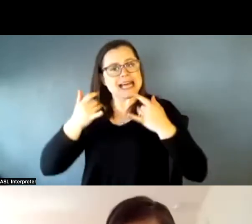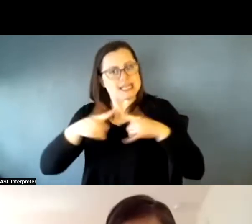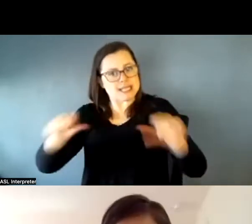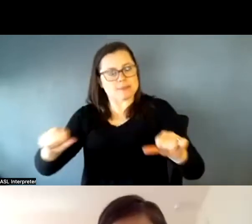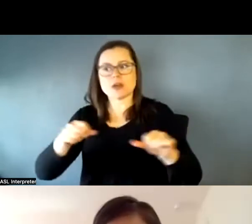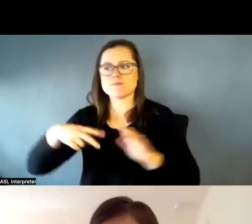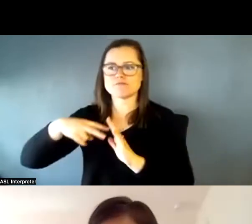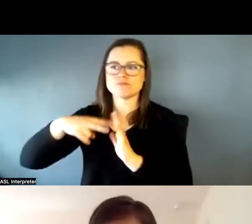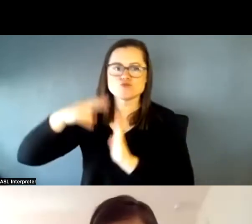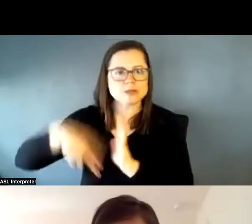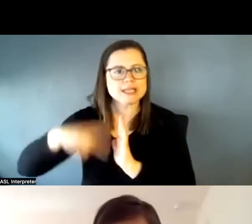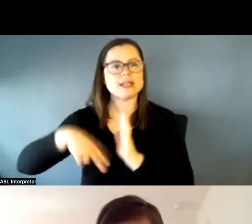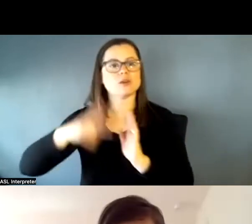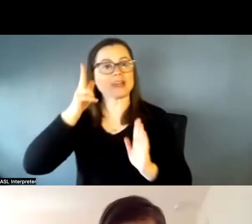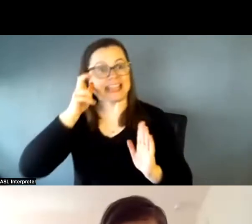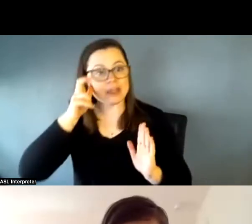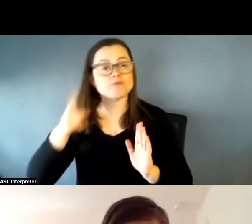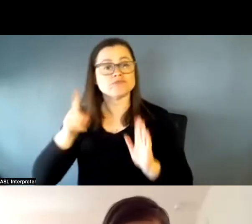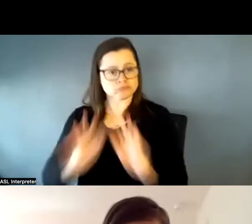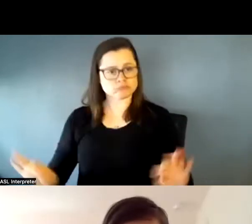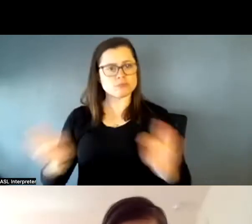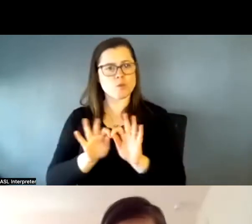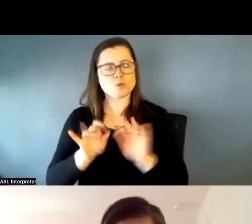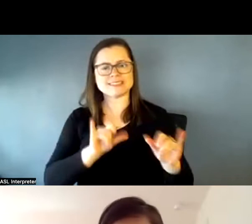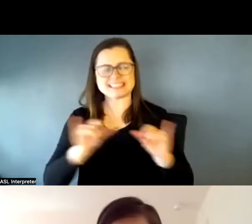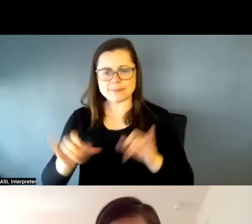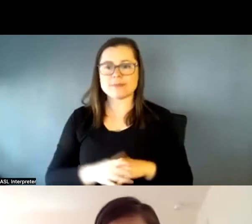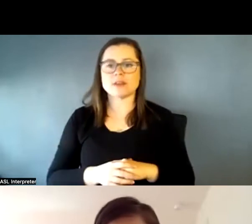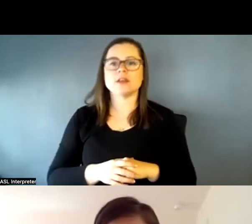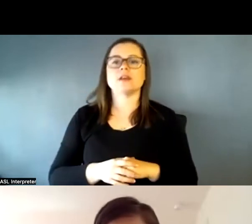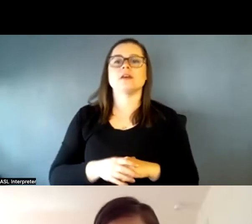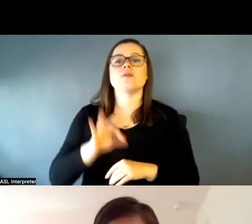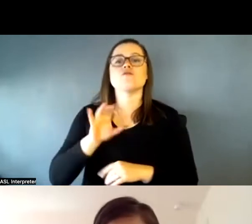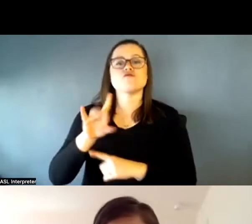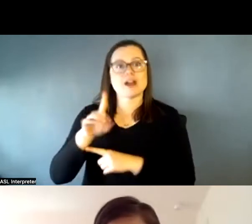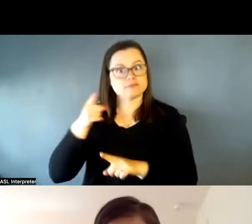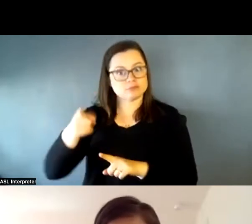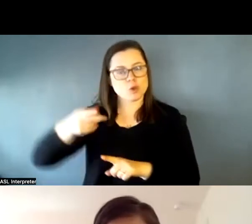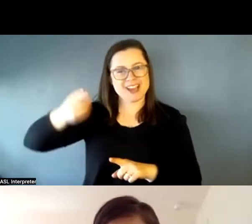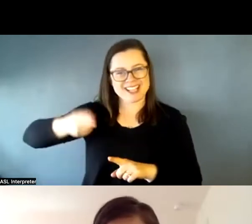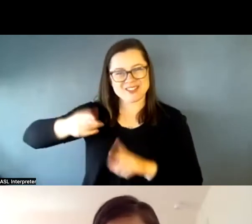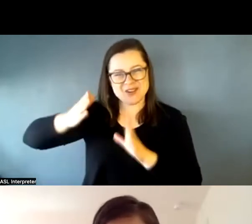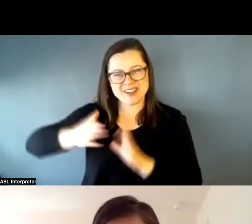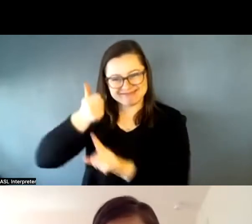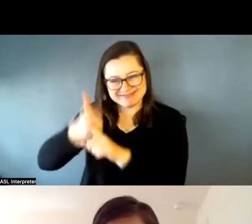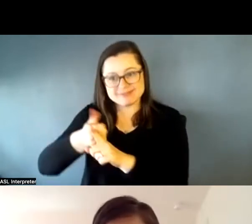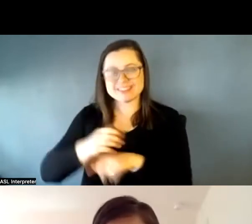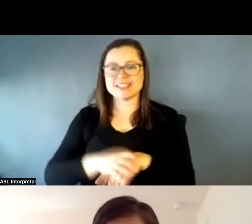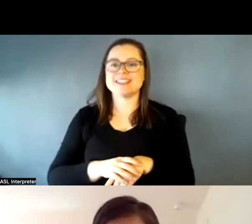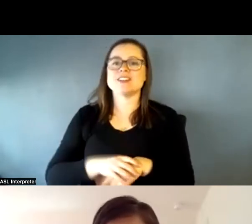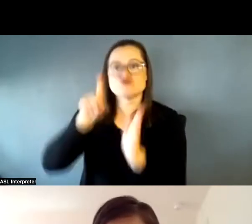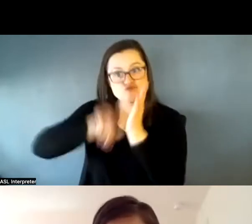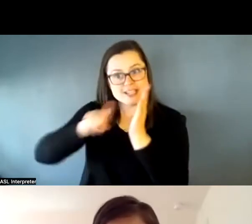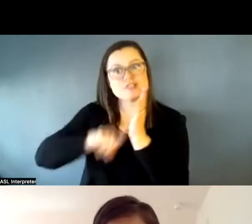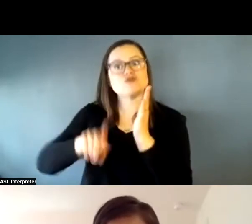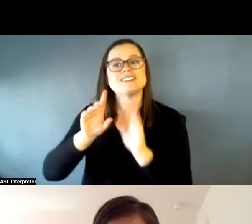obviously, Fred, you're an historian, you draw on documents, and it's important the way that you have been able